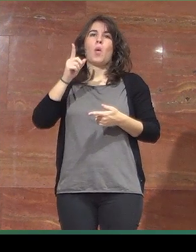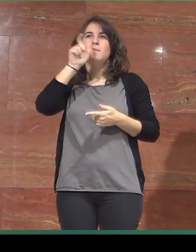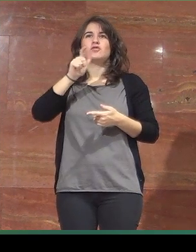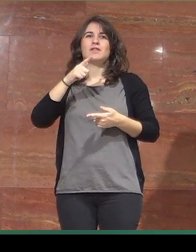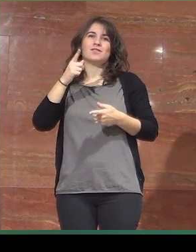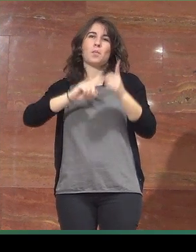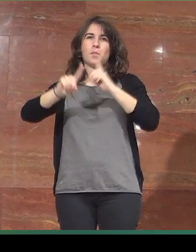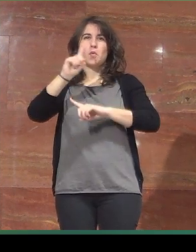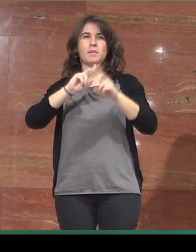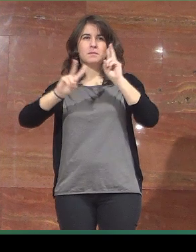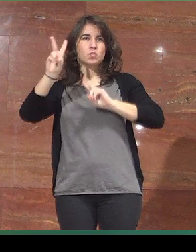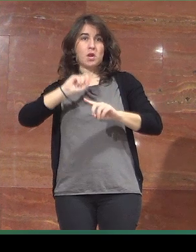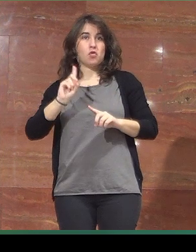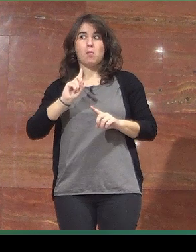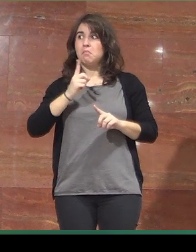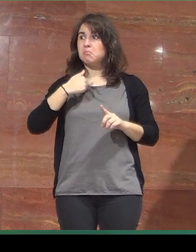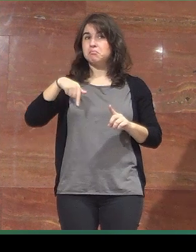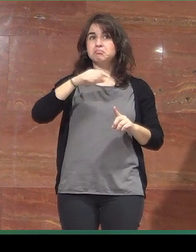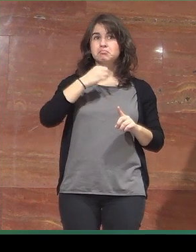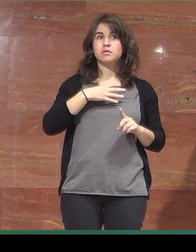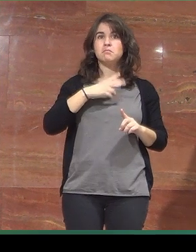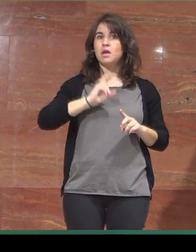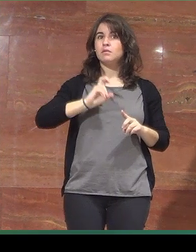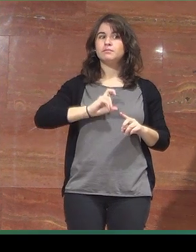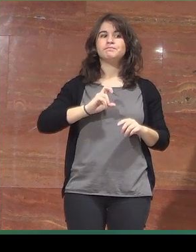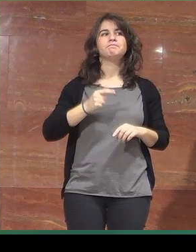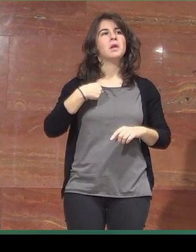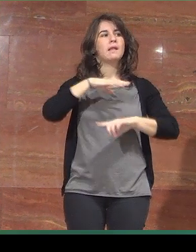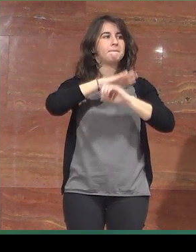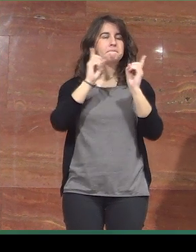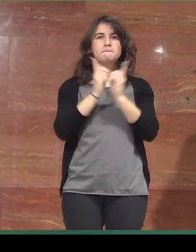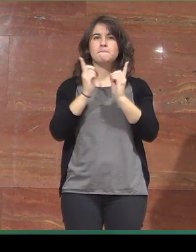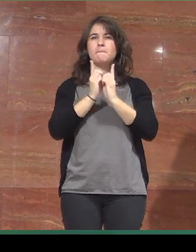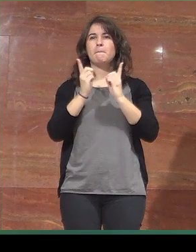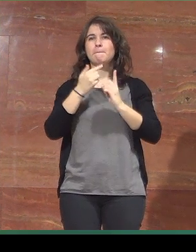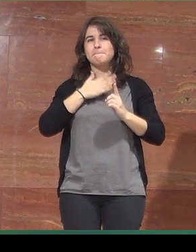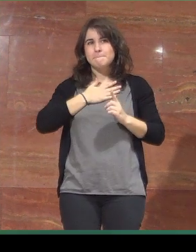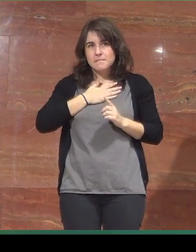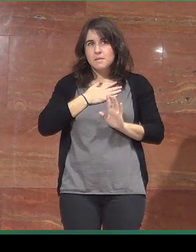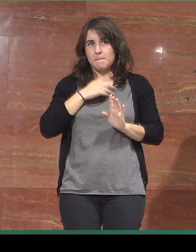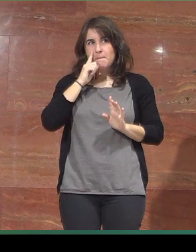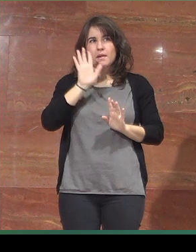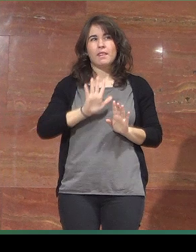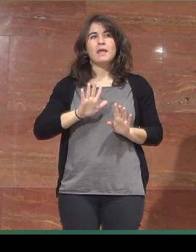So, let me summarize. I think it's clear to me in the transport environment that there is too little attention